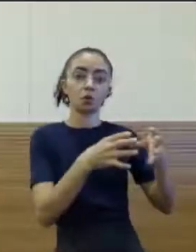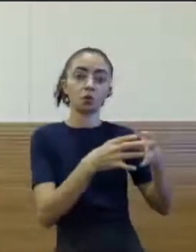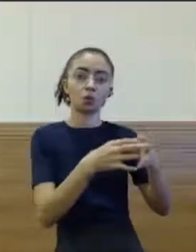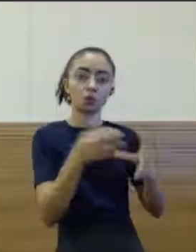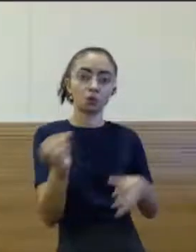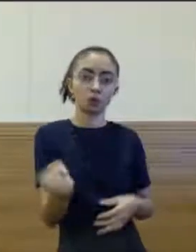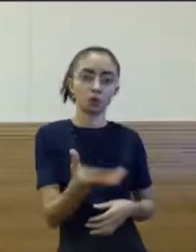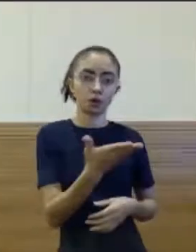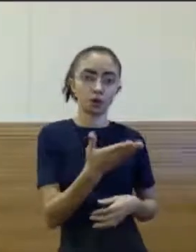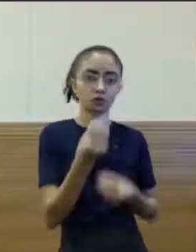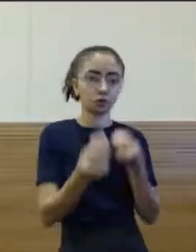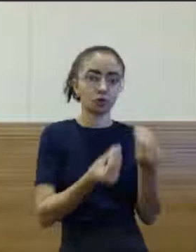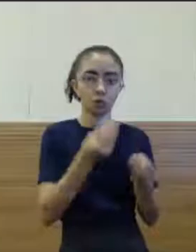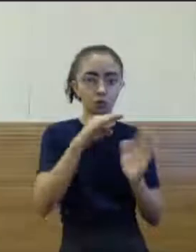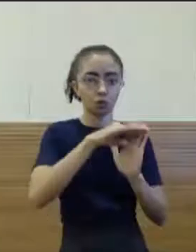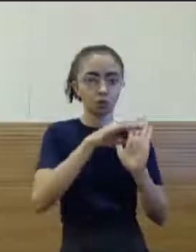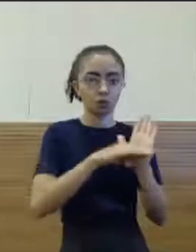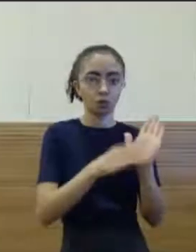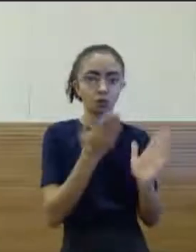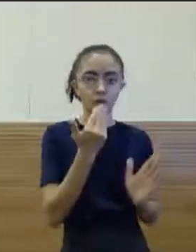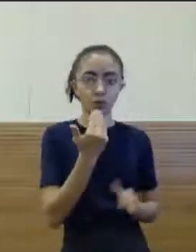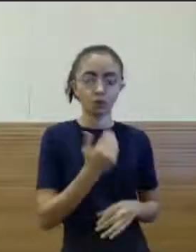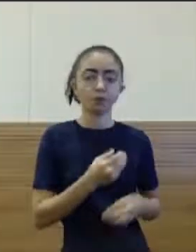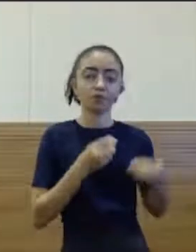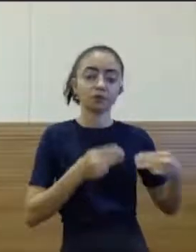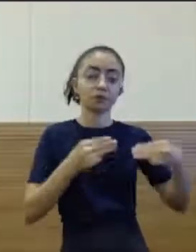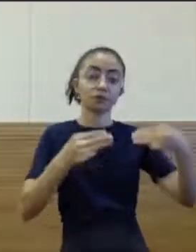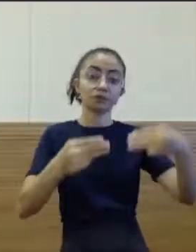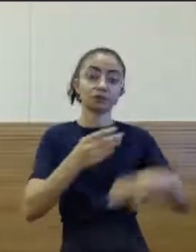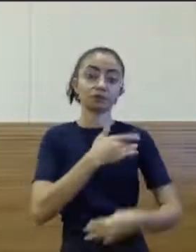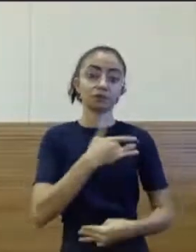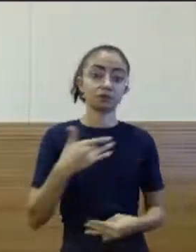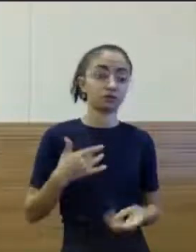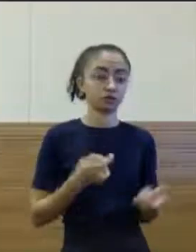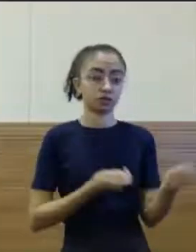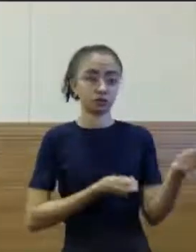The dietary guides, we have the Ministry of Health, and